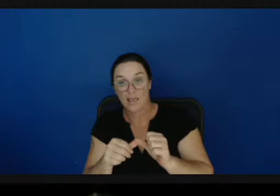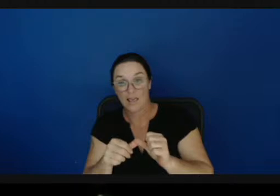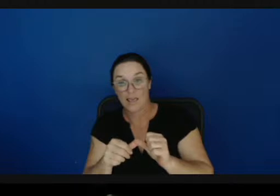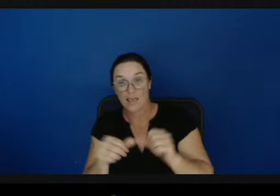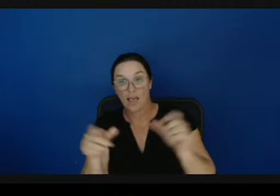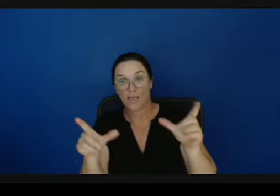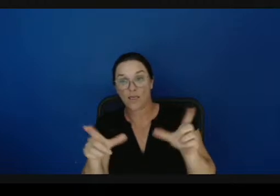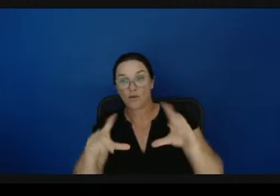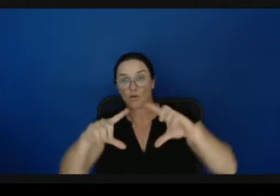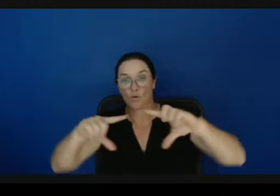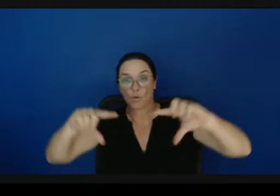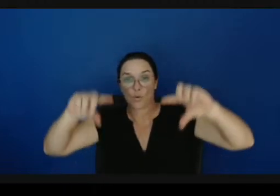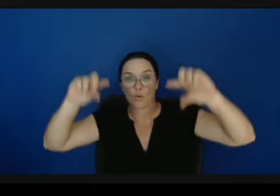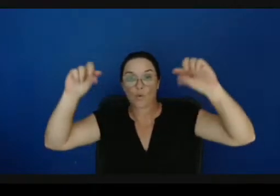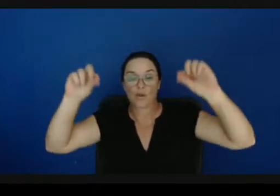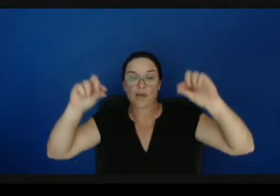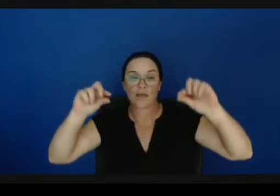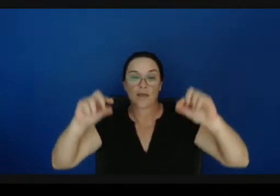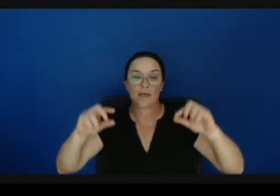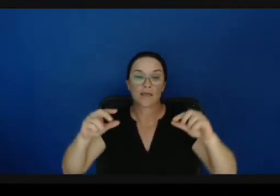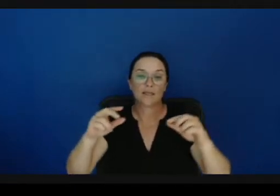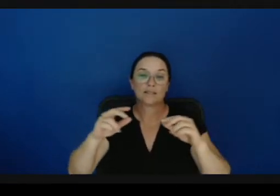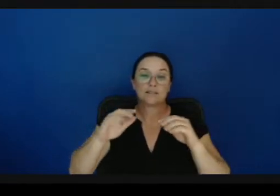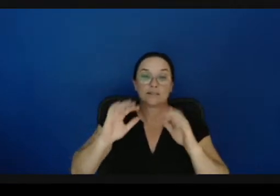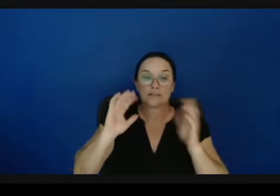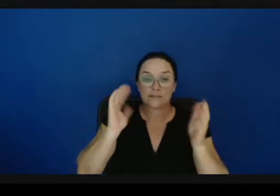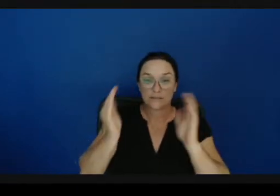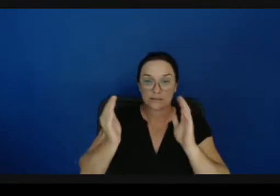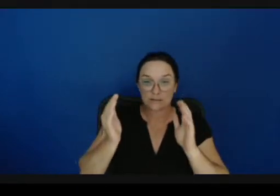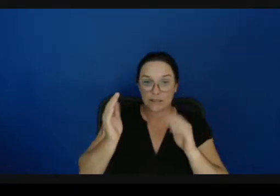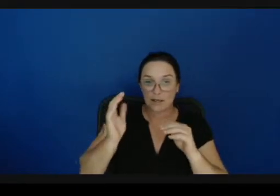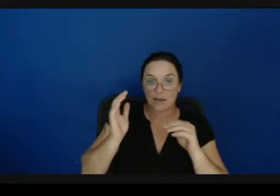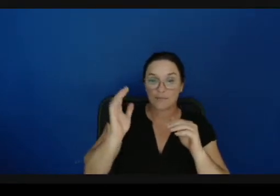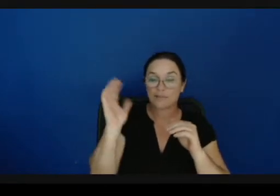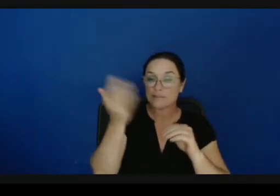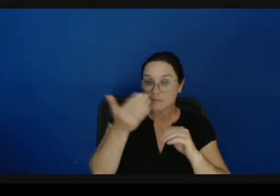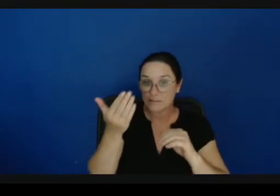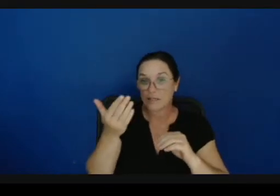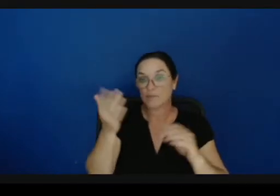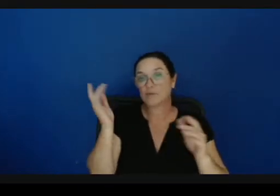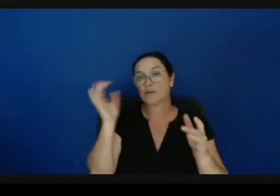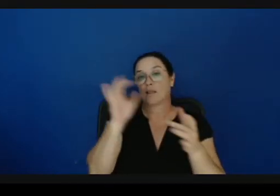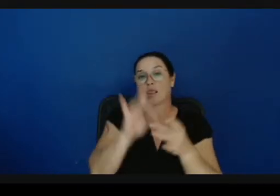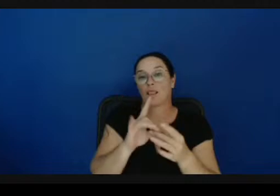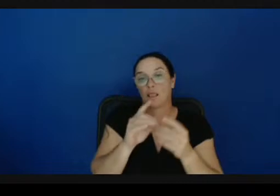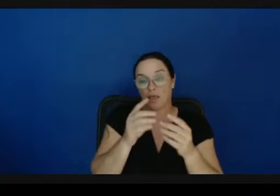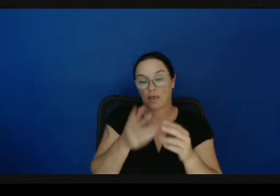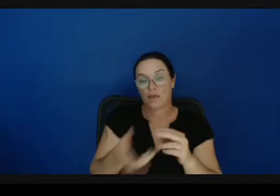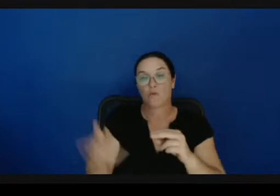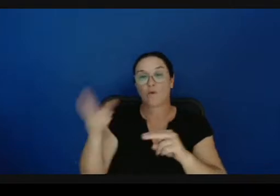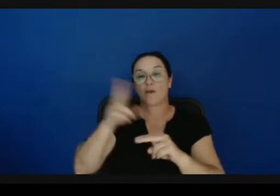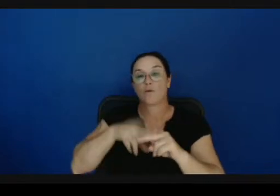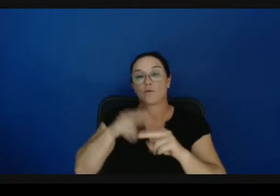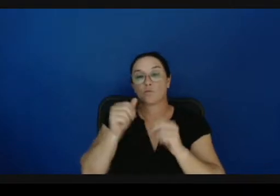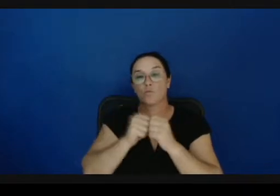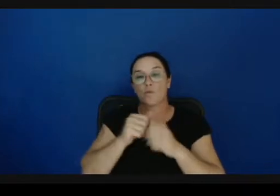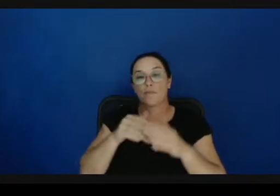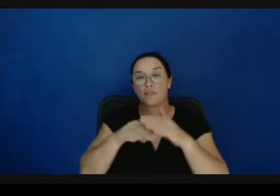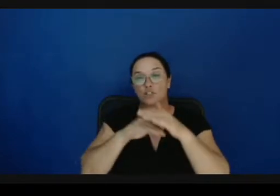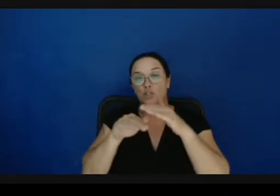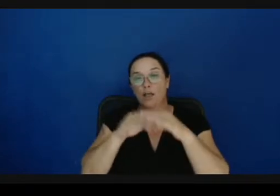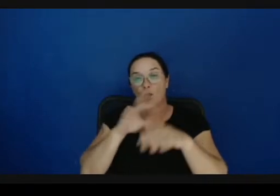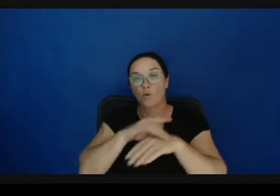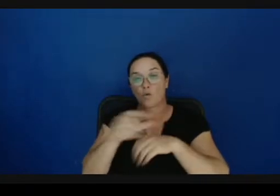very clearly associated with increases in shallow earthquakes. And in